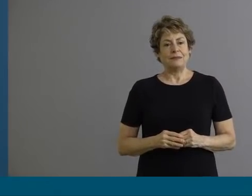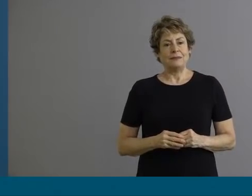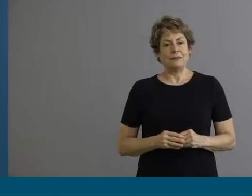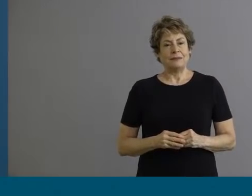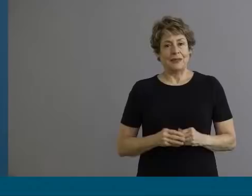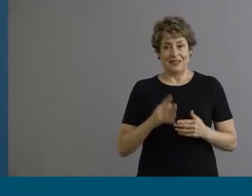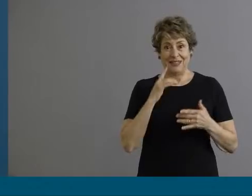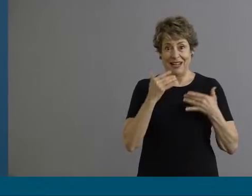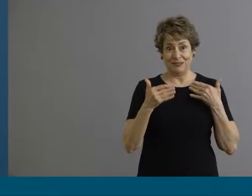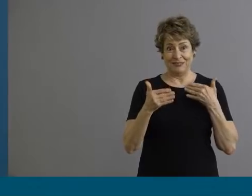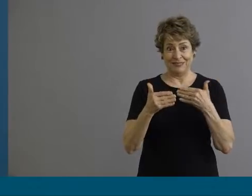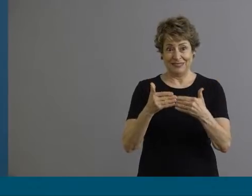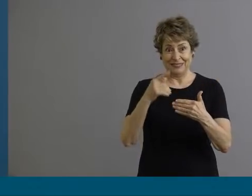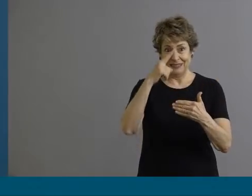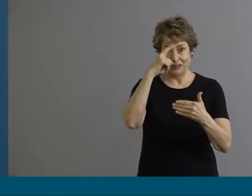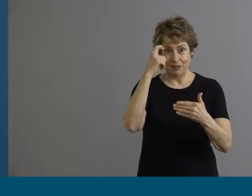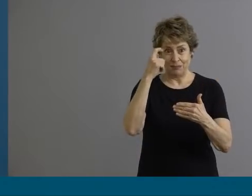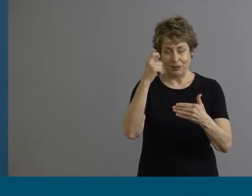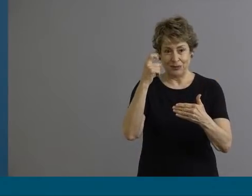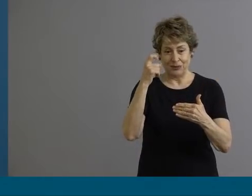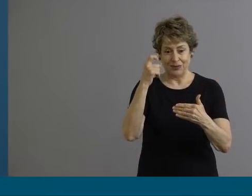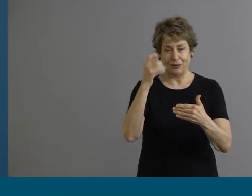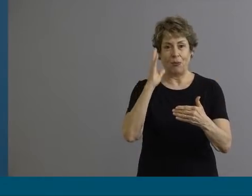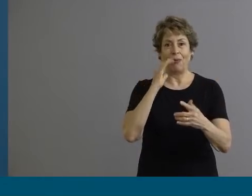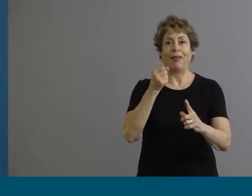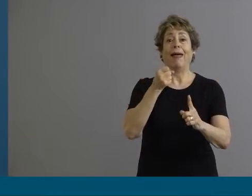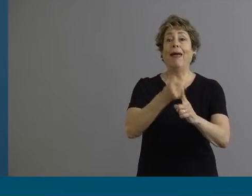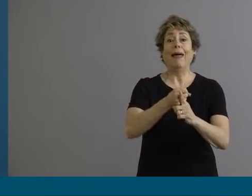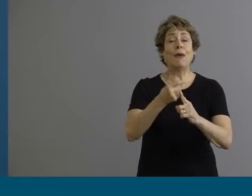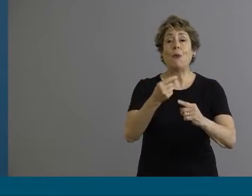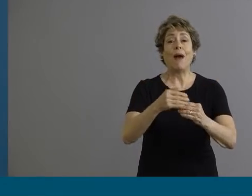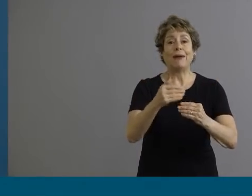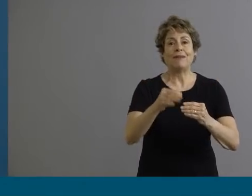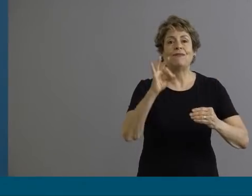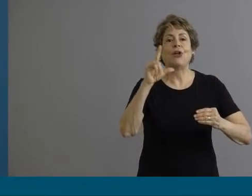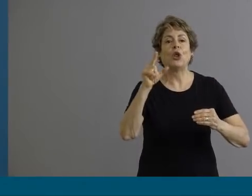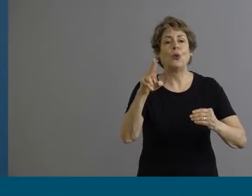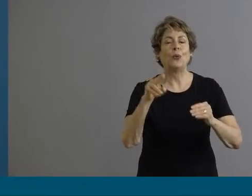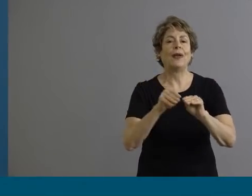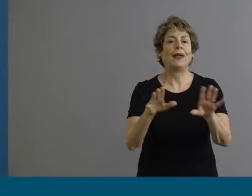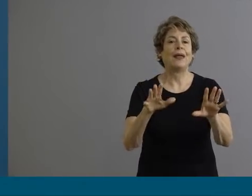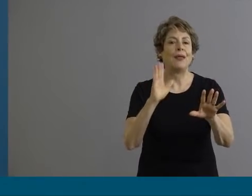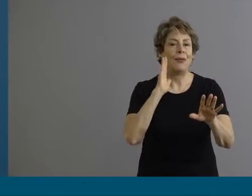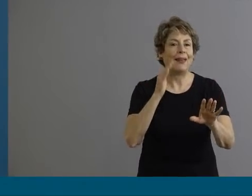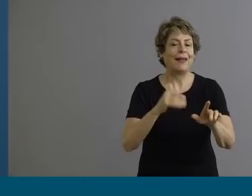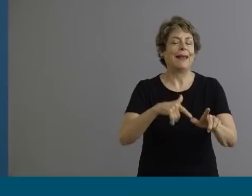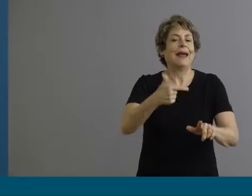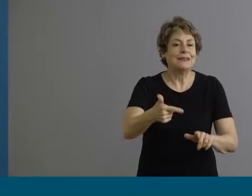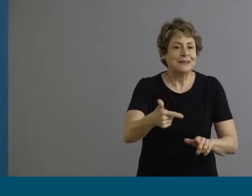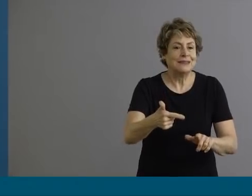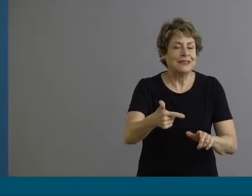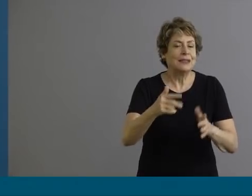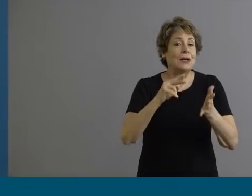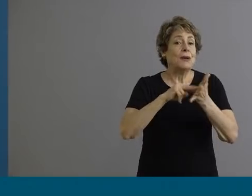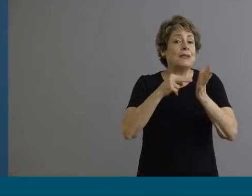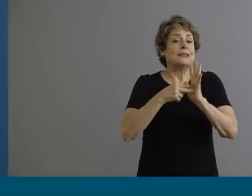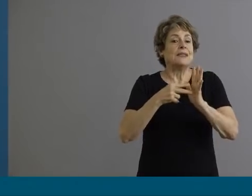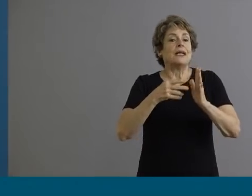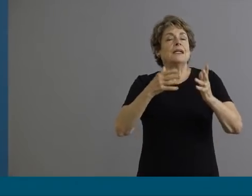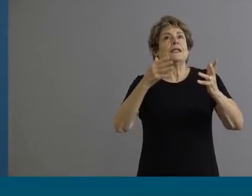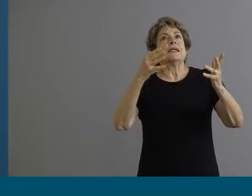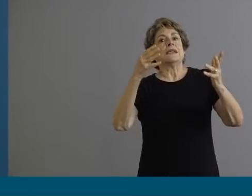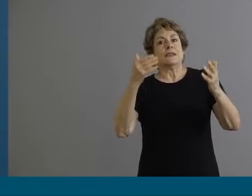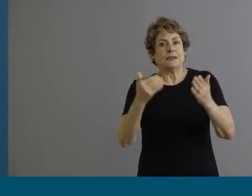season, which brings a whole different set of complications, which we will be talking